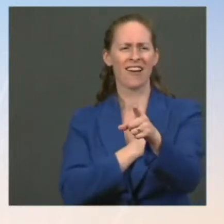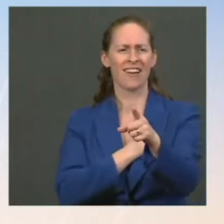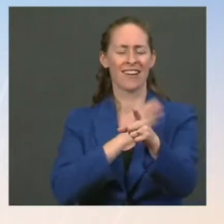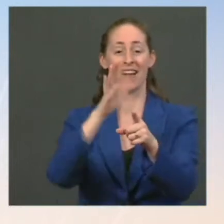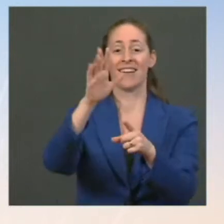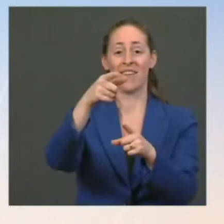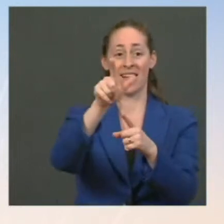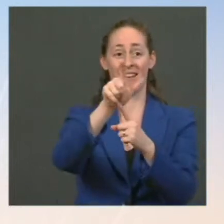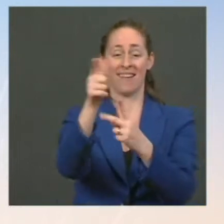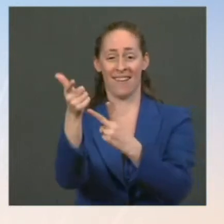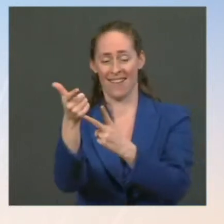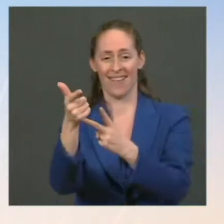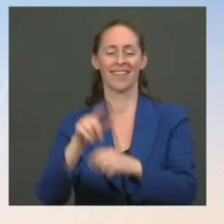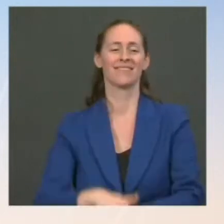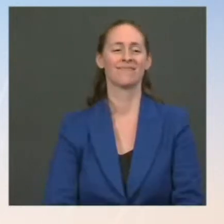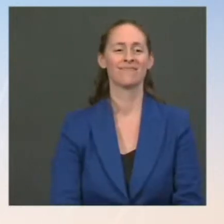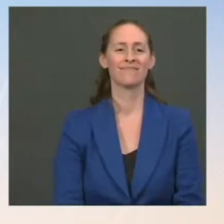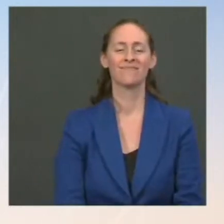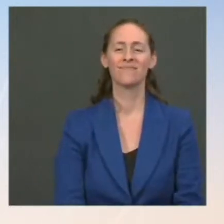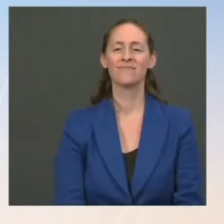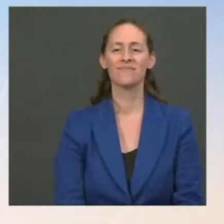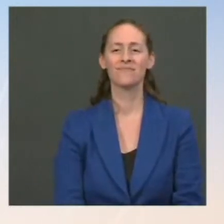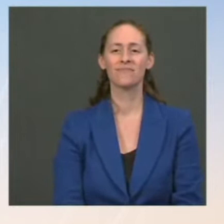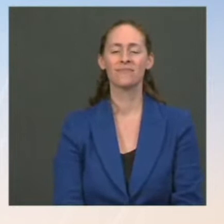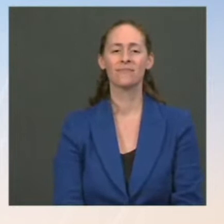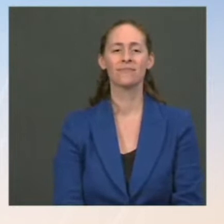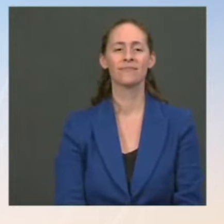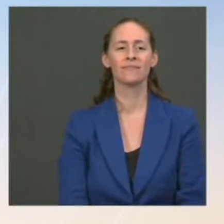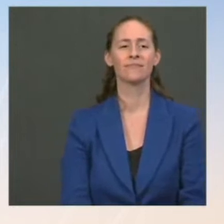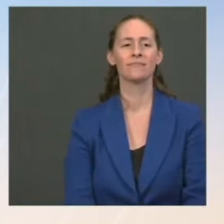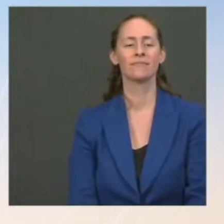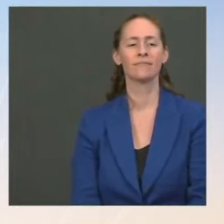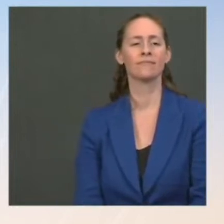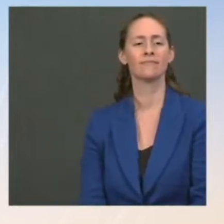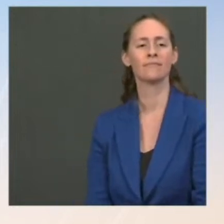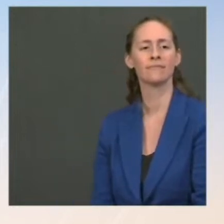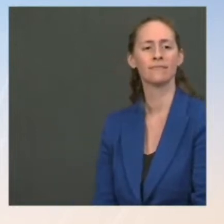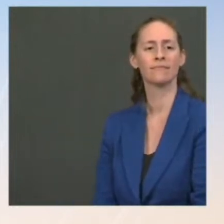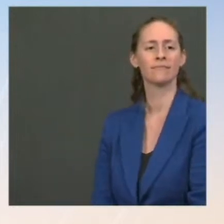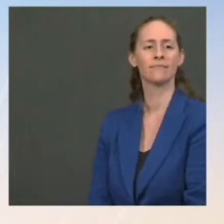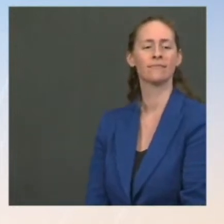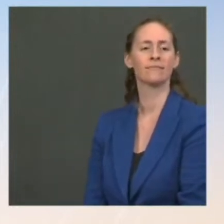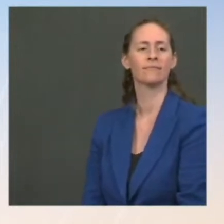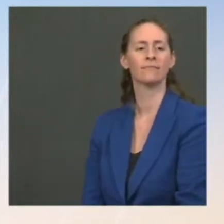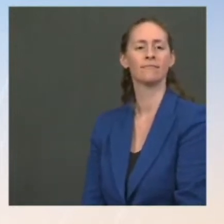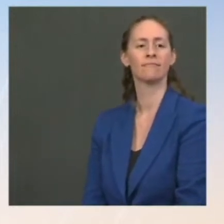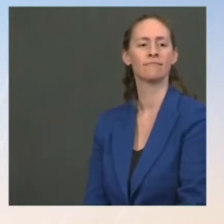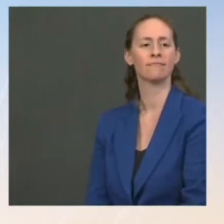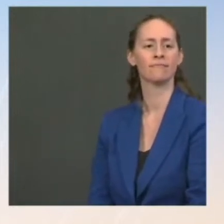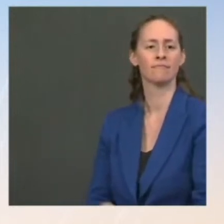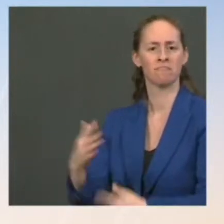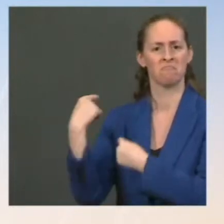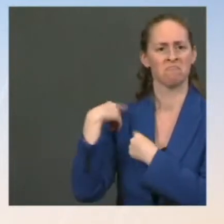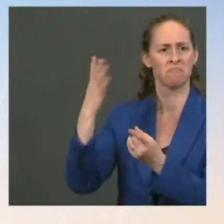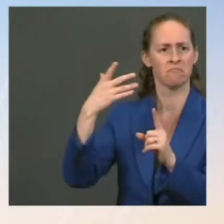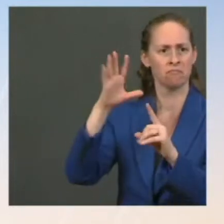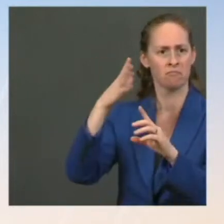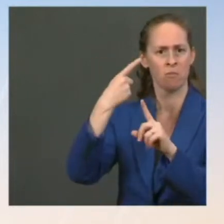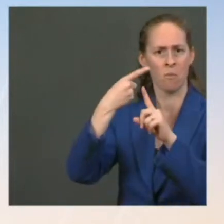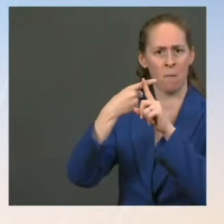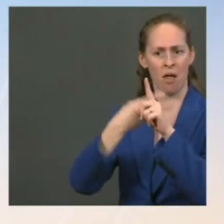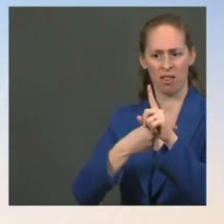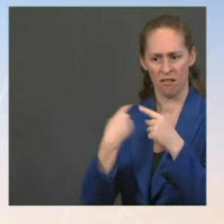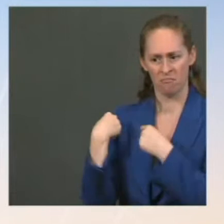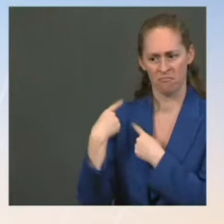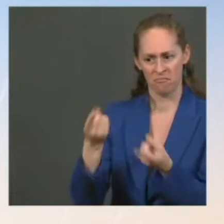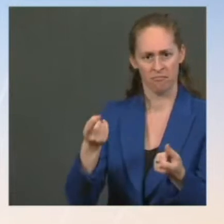Oh, right. It's okay. Go ahead. Today marks 4 weeks since the last U.S. troops left Afghanistan. And since then, the U.S. has helped at